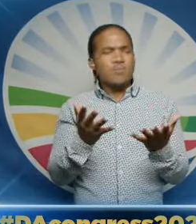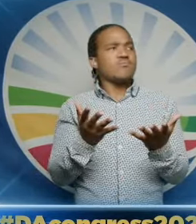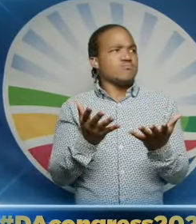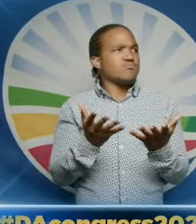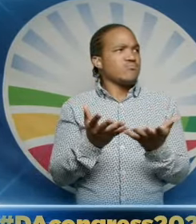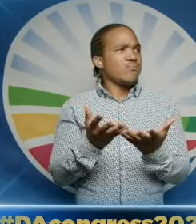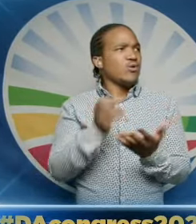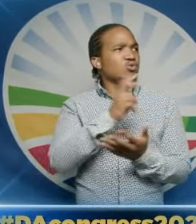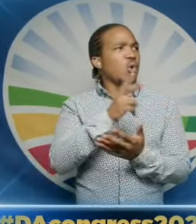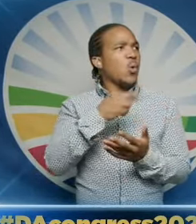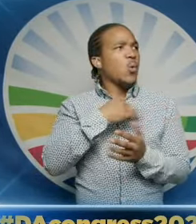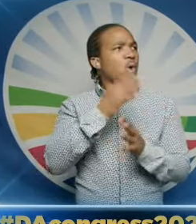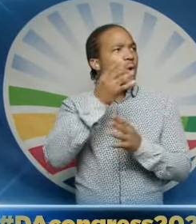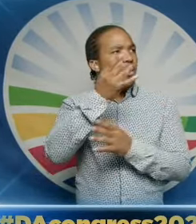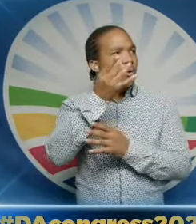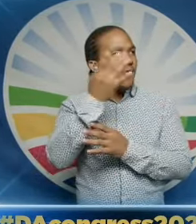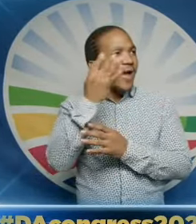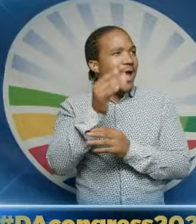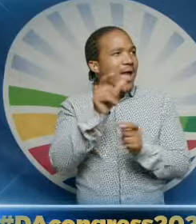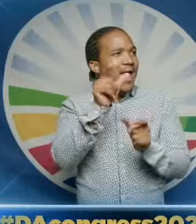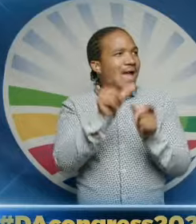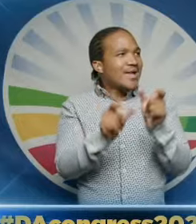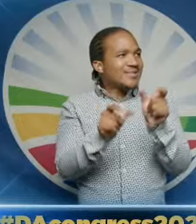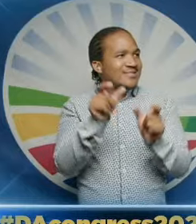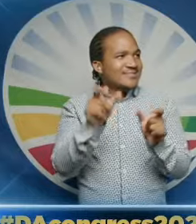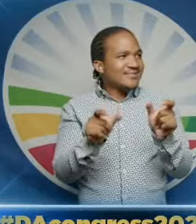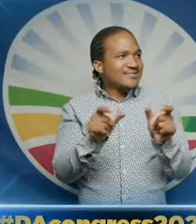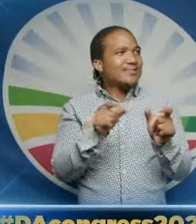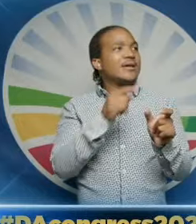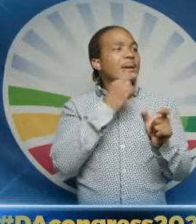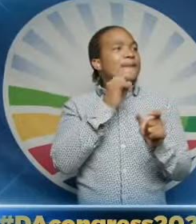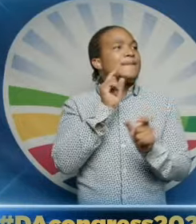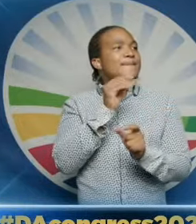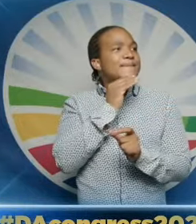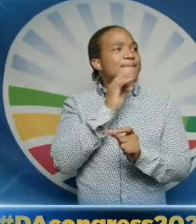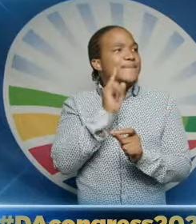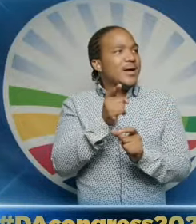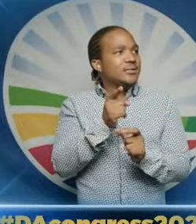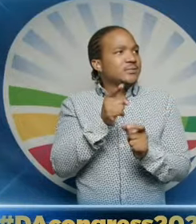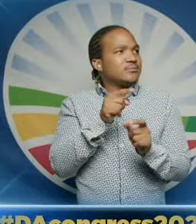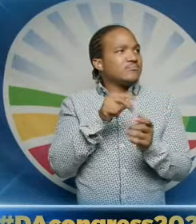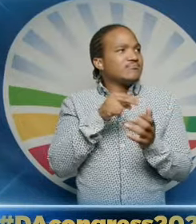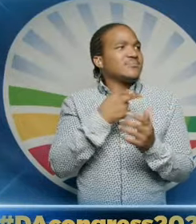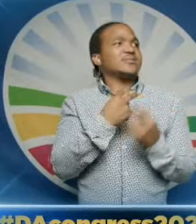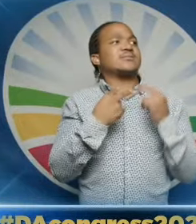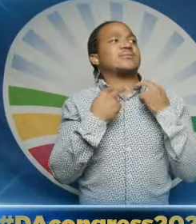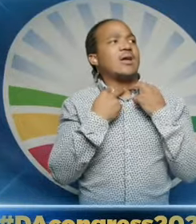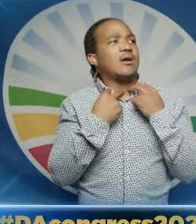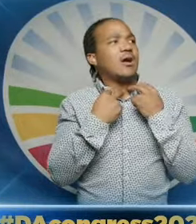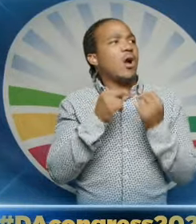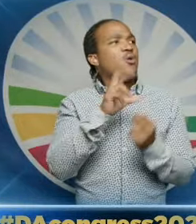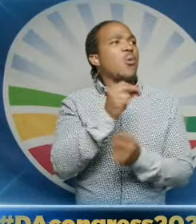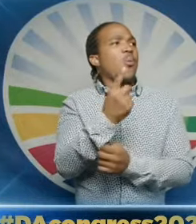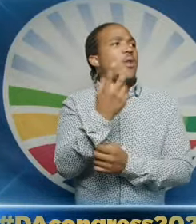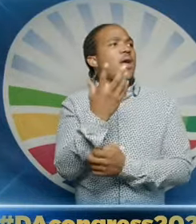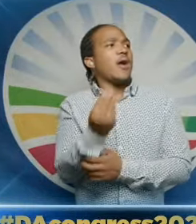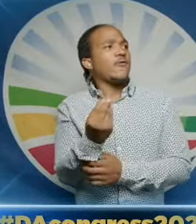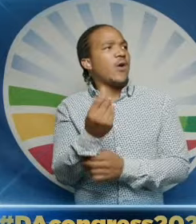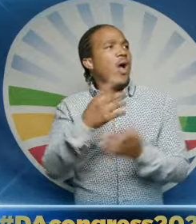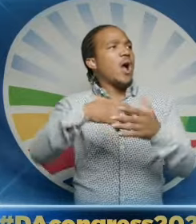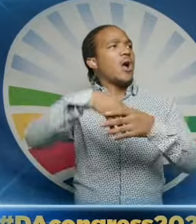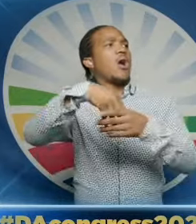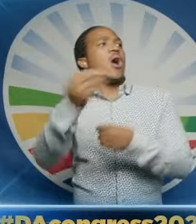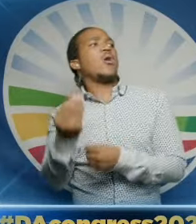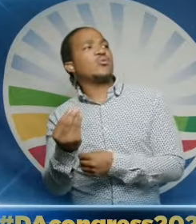I think we must also give kudos to the candidates. They've stuck to the vision of the party. No one has gone out